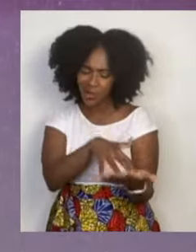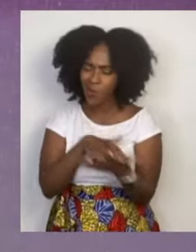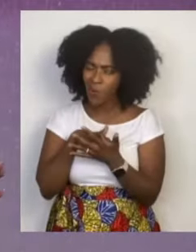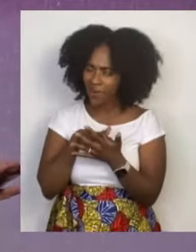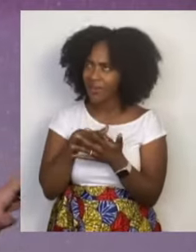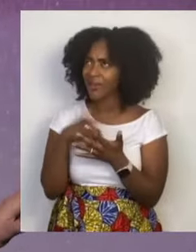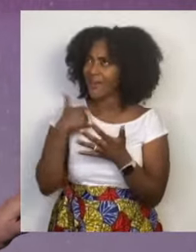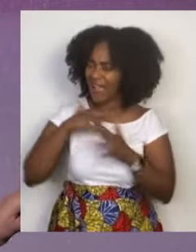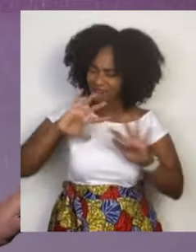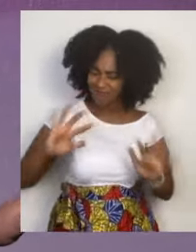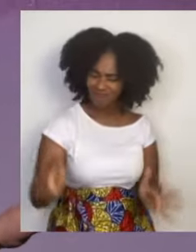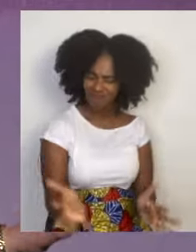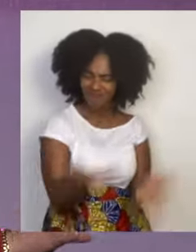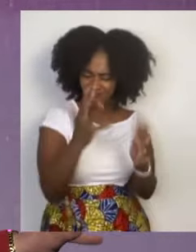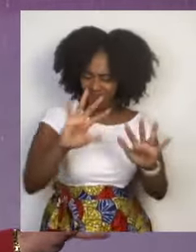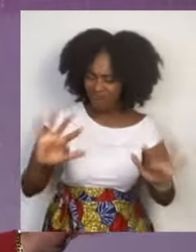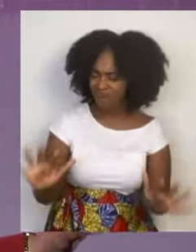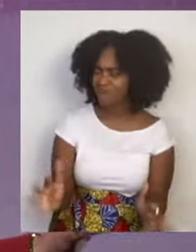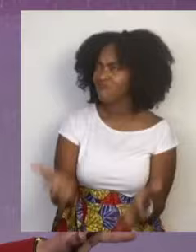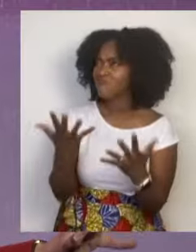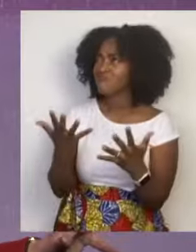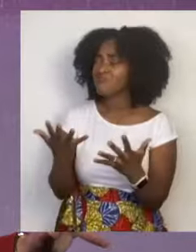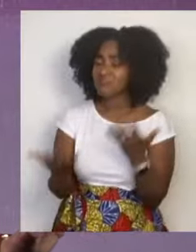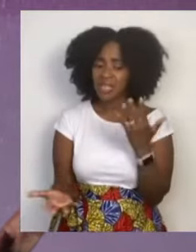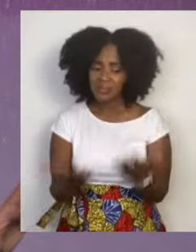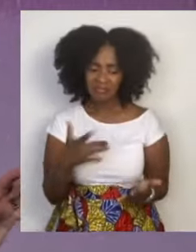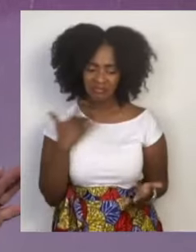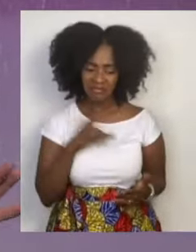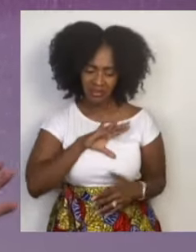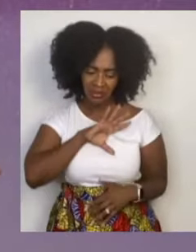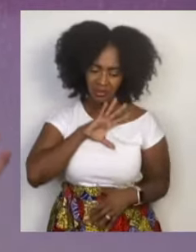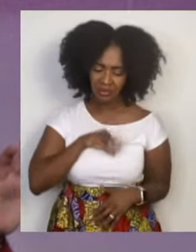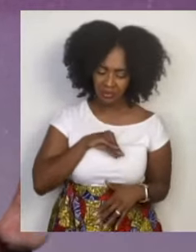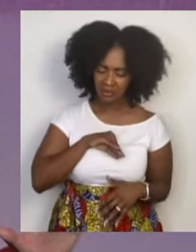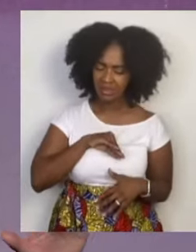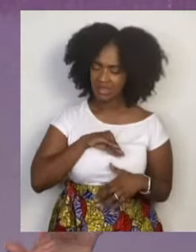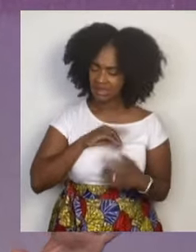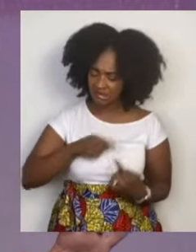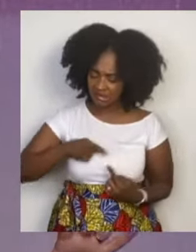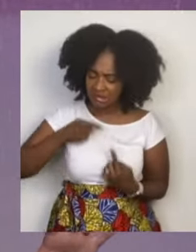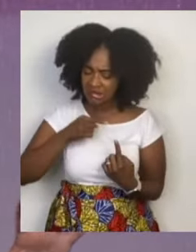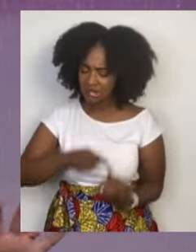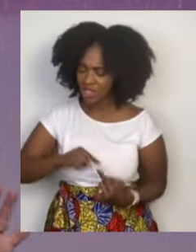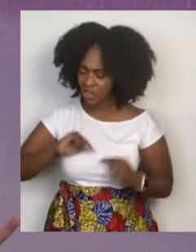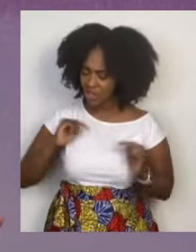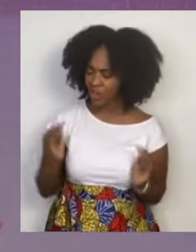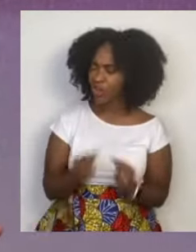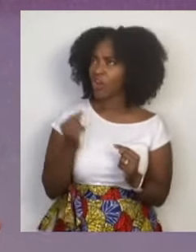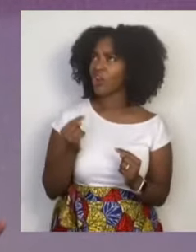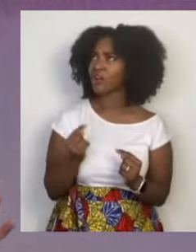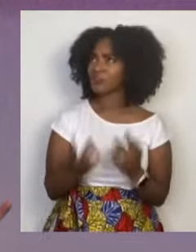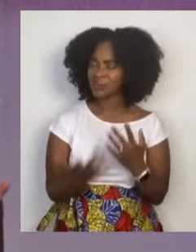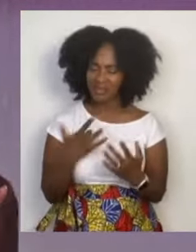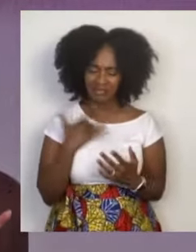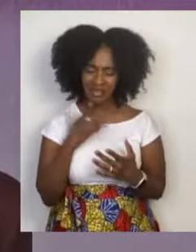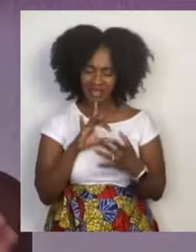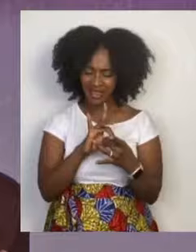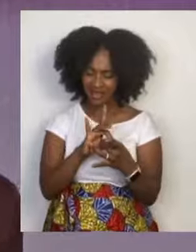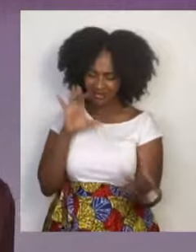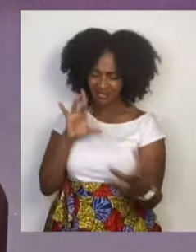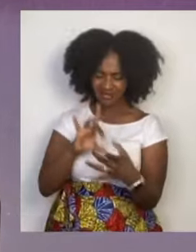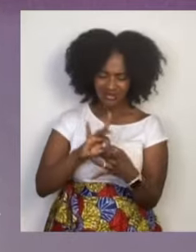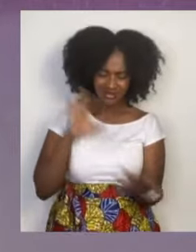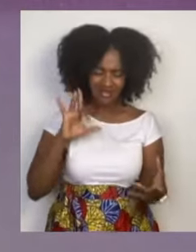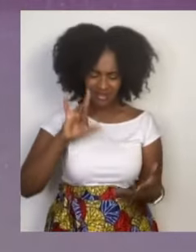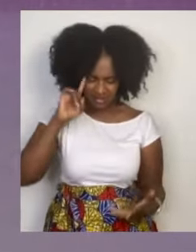hurting, those who feel disconnected and discombobulated and disoriented. And Father, I thank